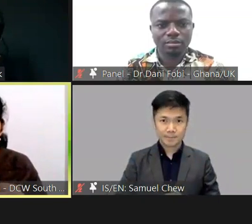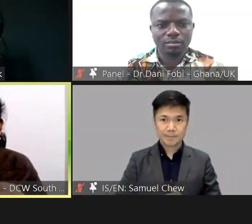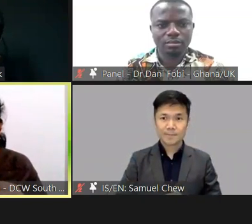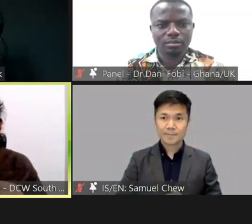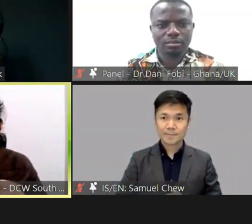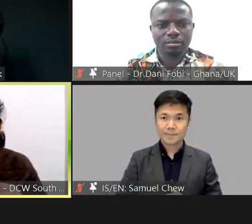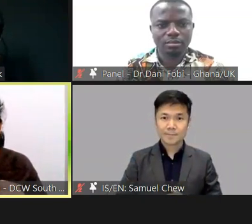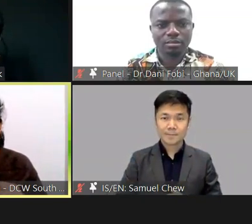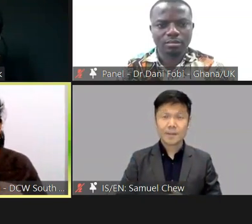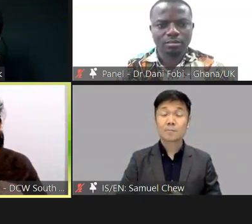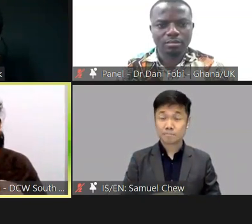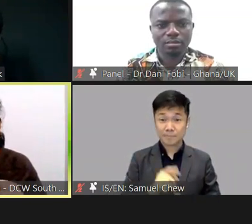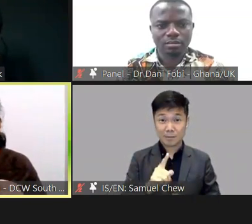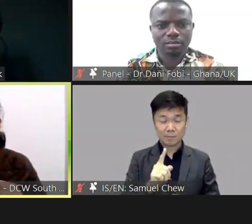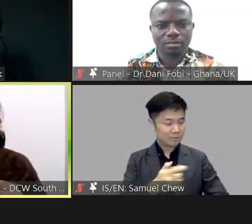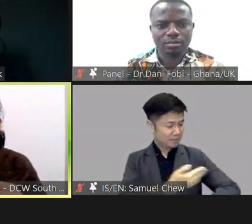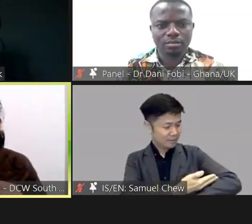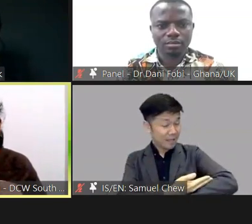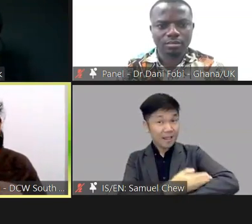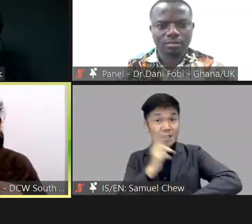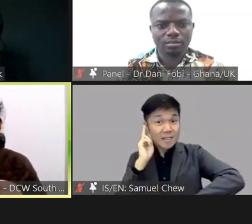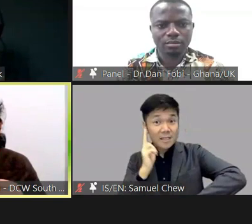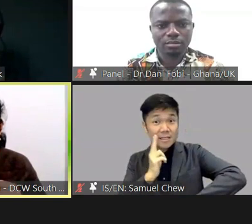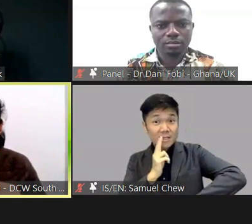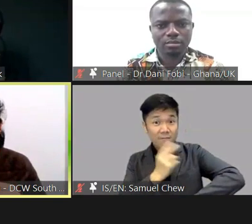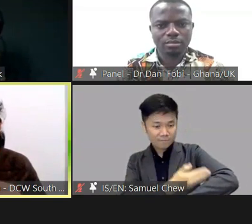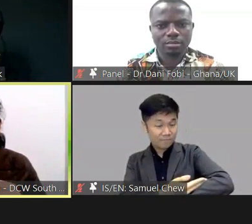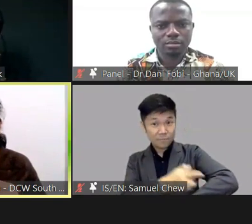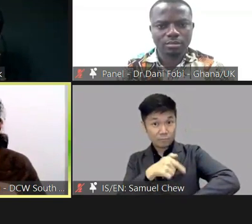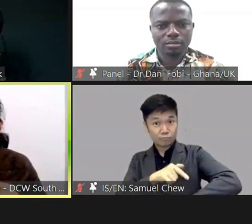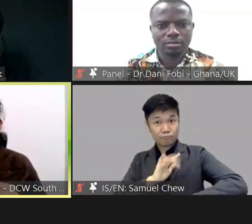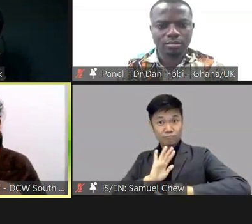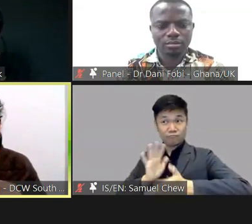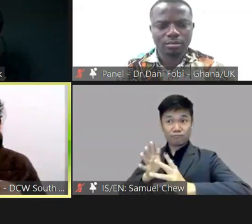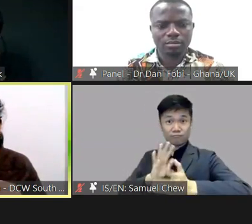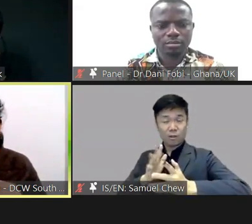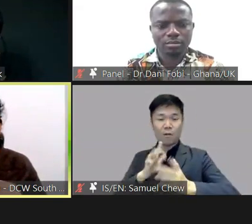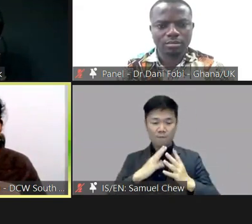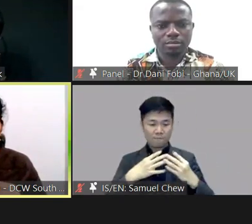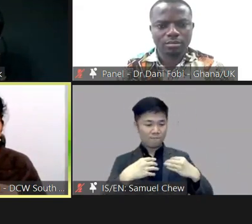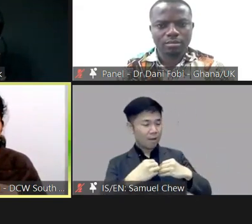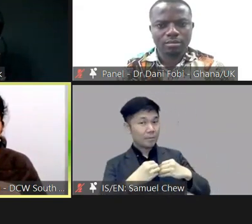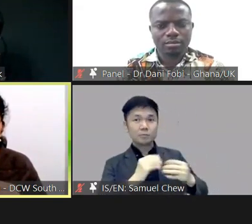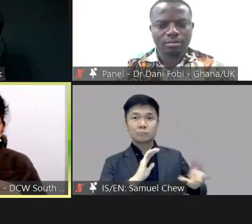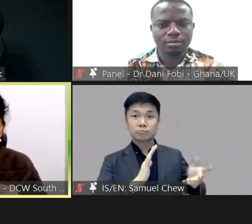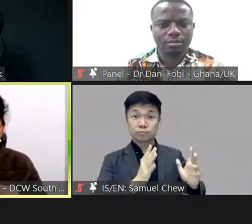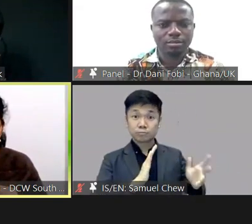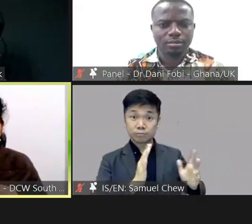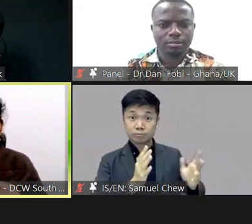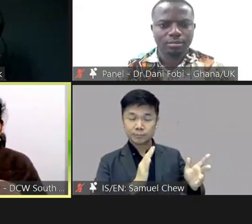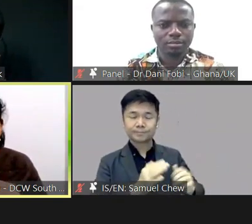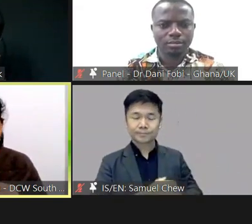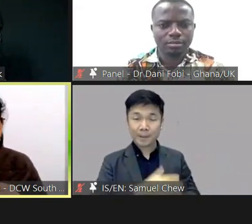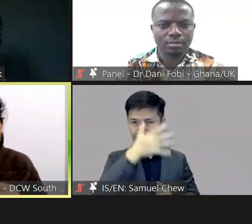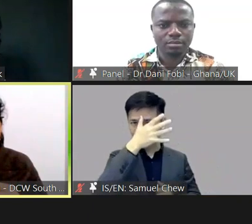sign language as their primary mode of communication, or families who use sign language. It's so much